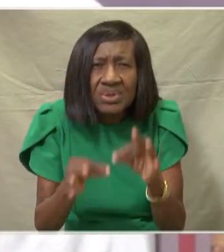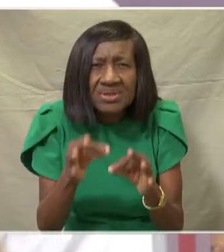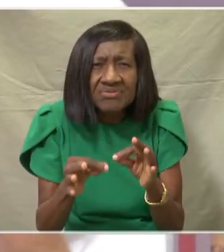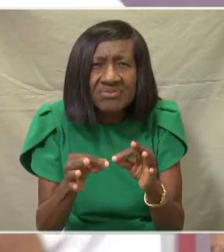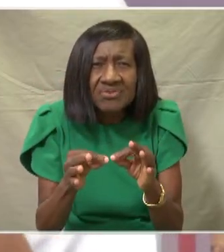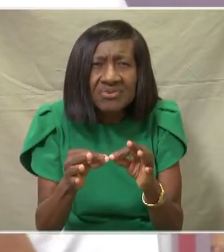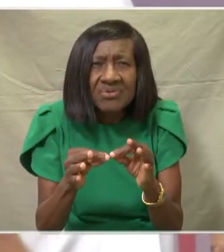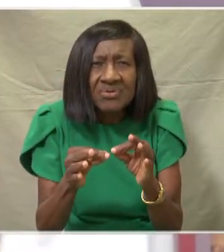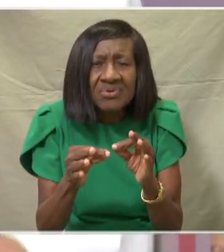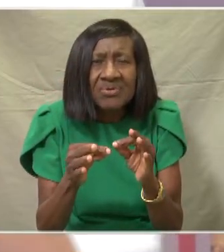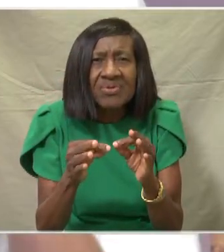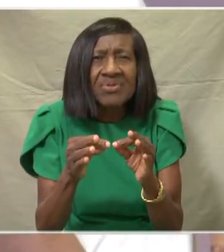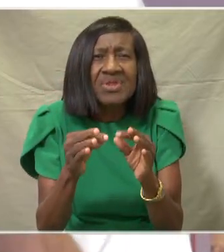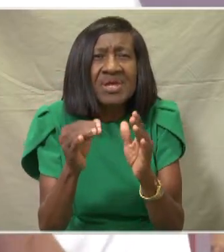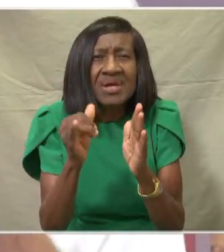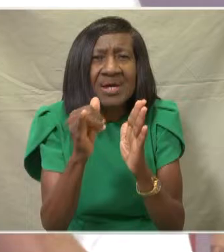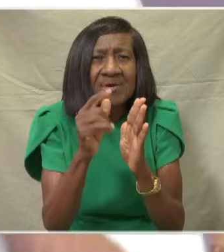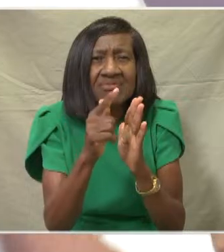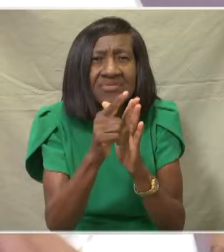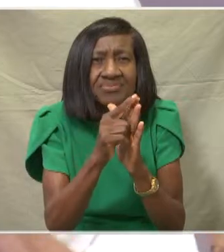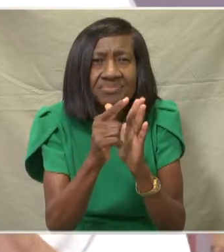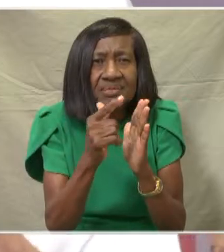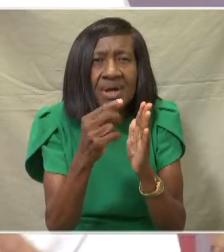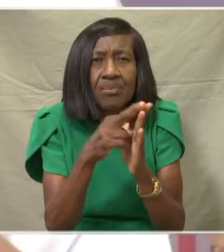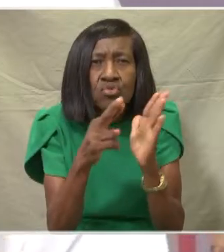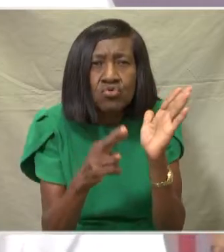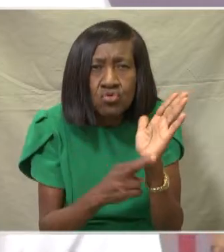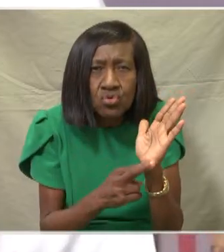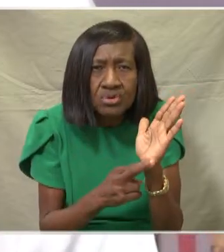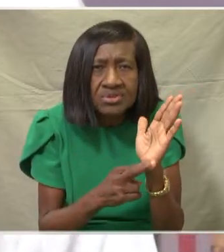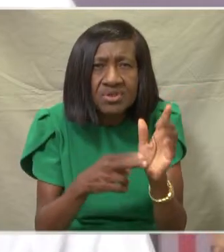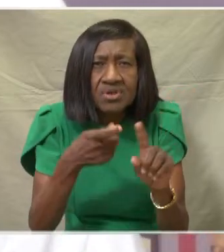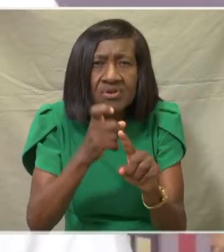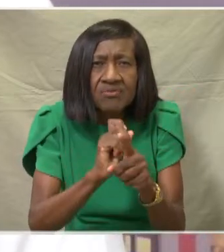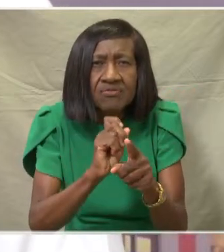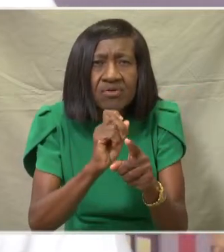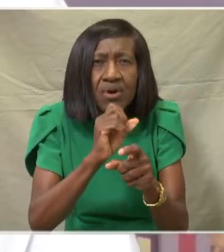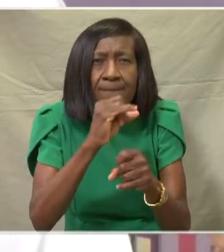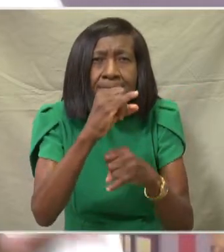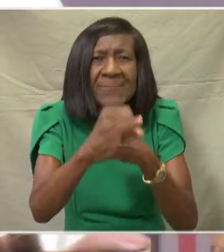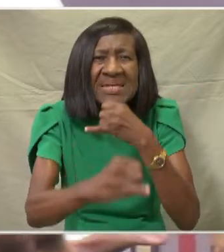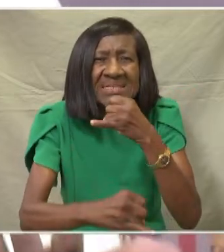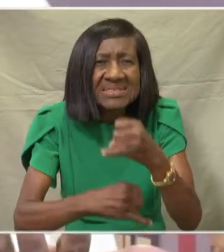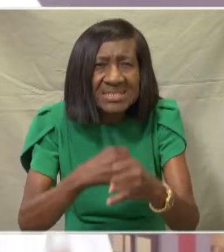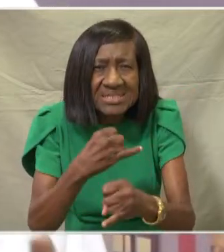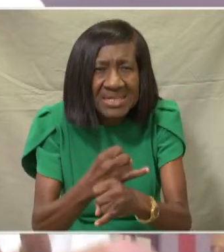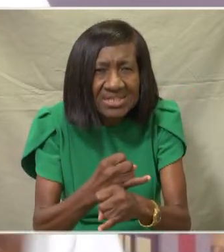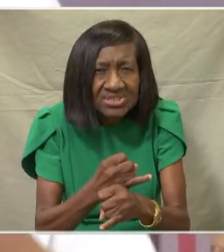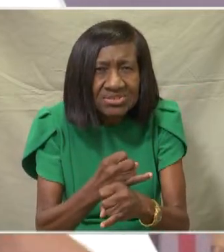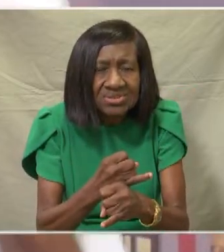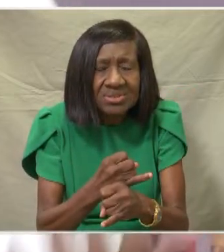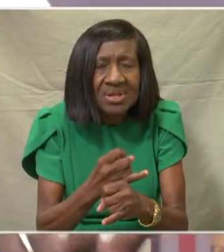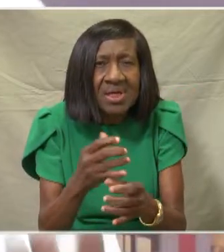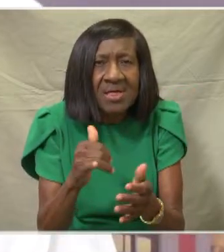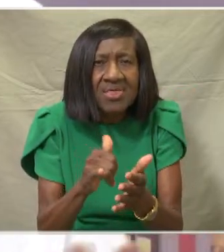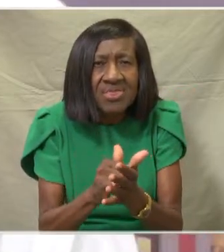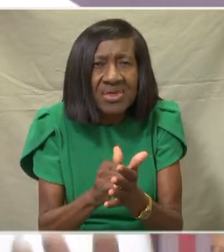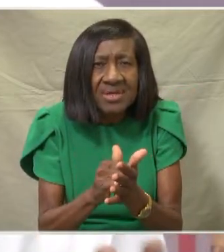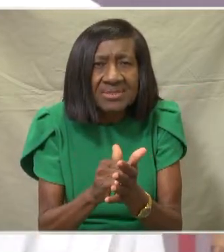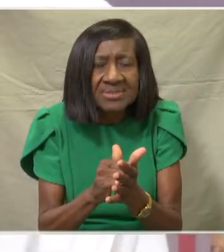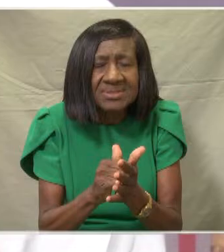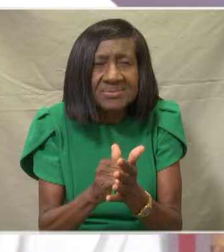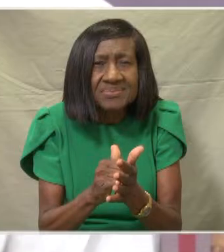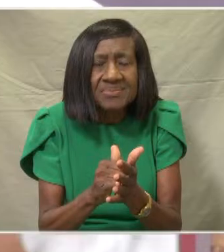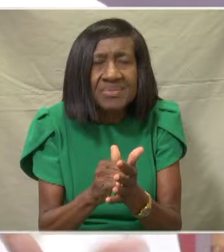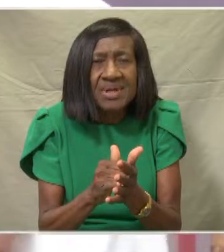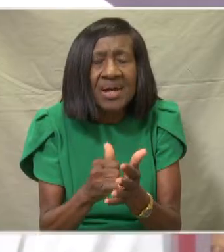referendums, so I'm curious about where you all stand on that. What are the standards for referendums, and are we complying with it even before voting